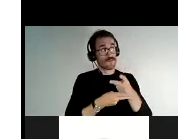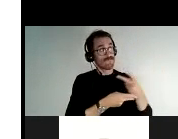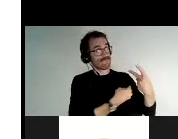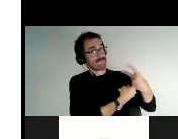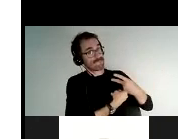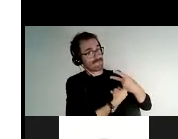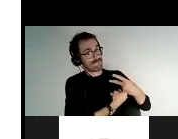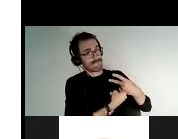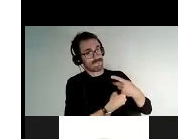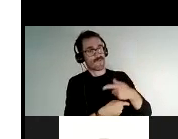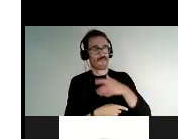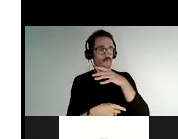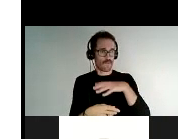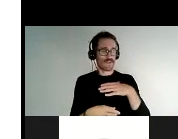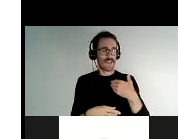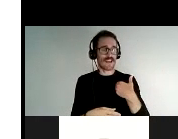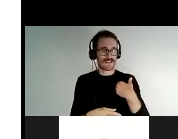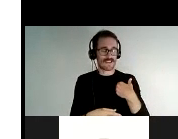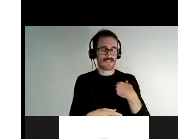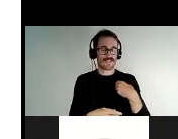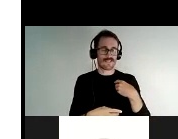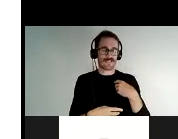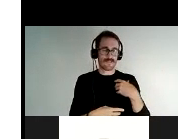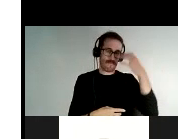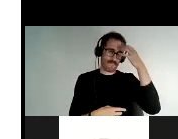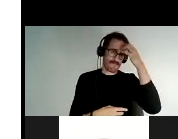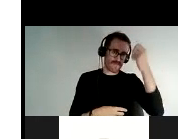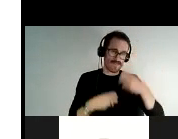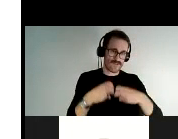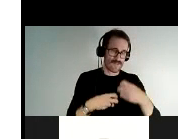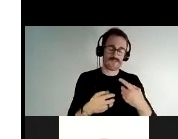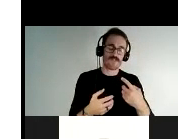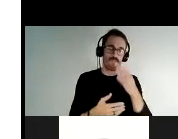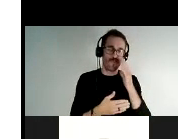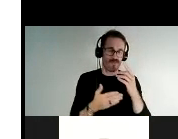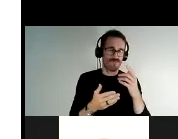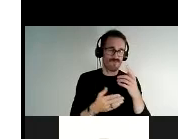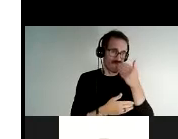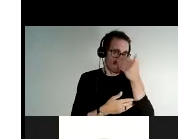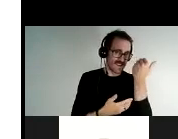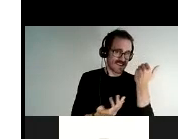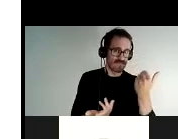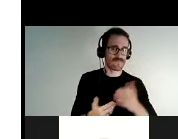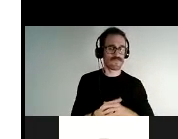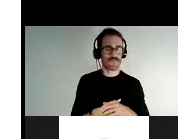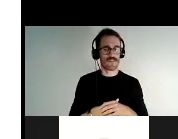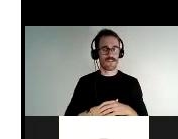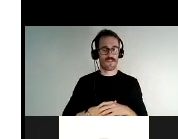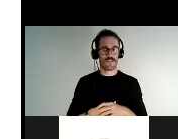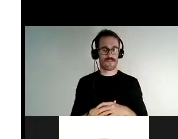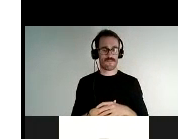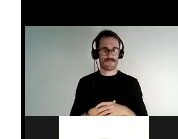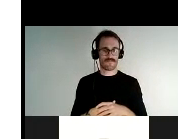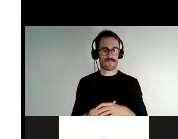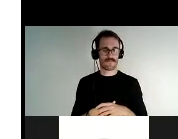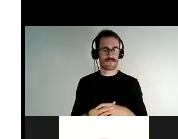has dementia, so that's why she sometimes forgets. But like all issues of dementia, I would say